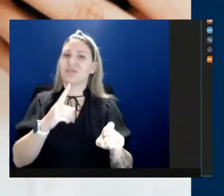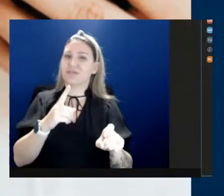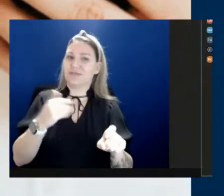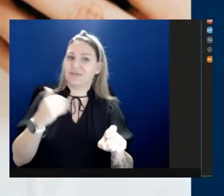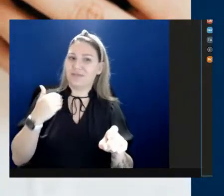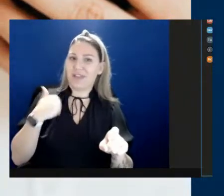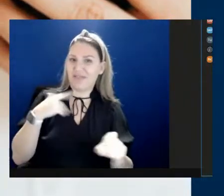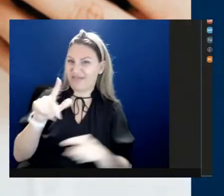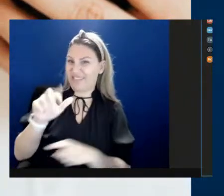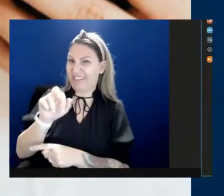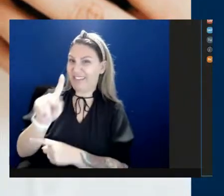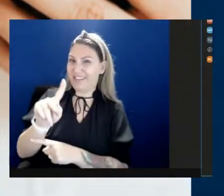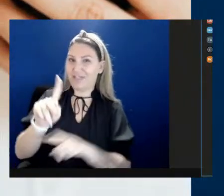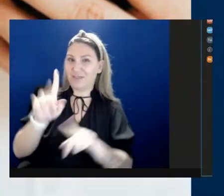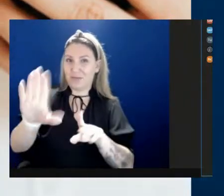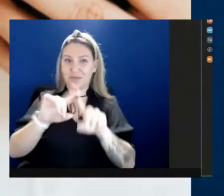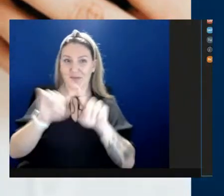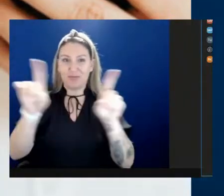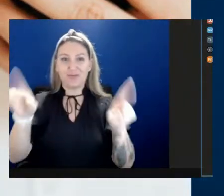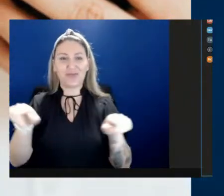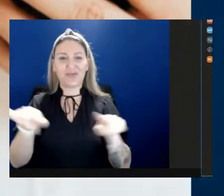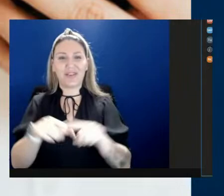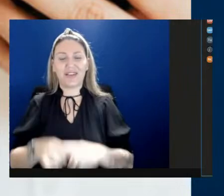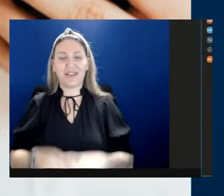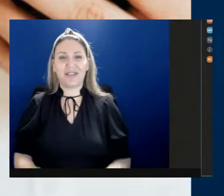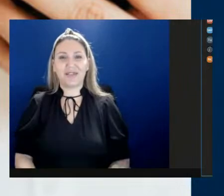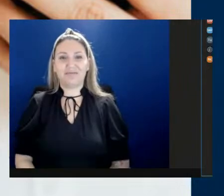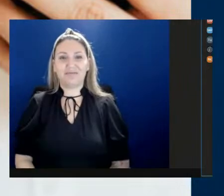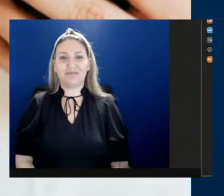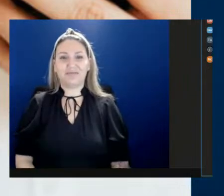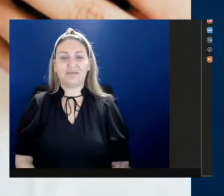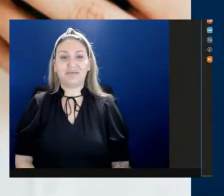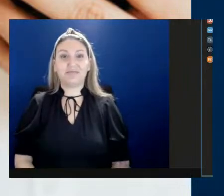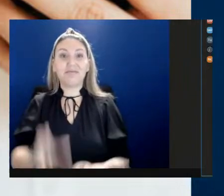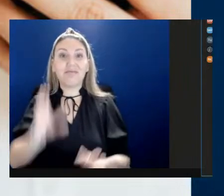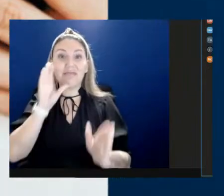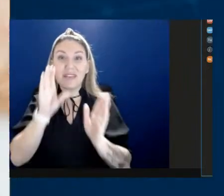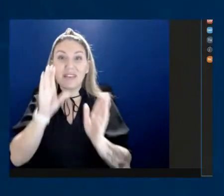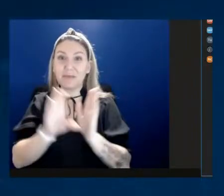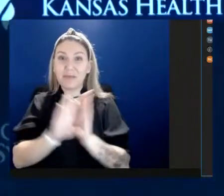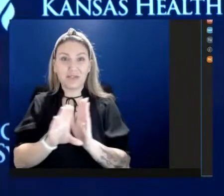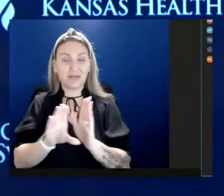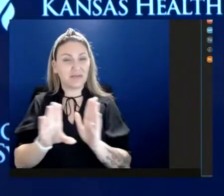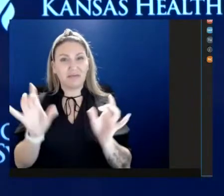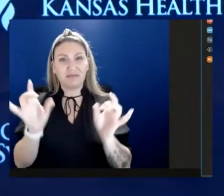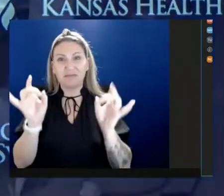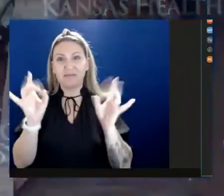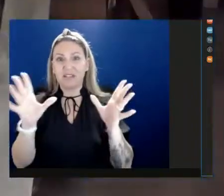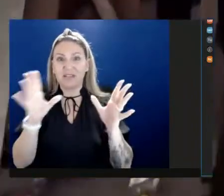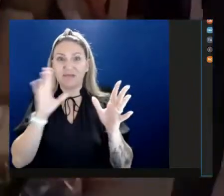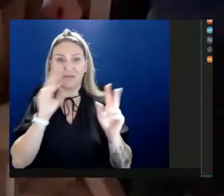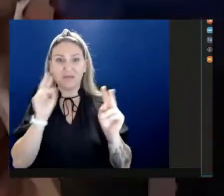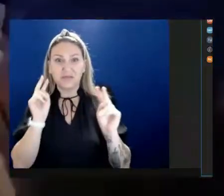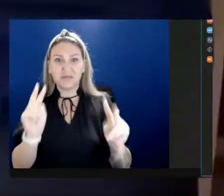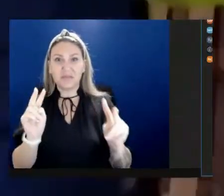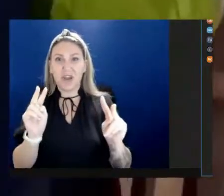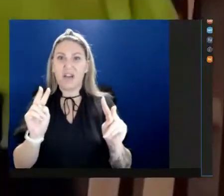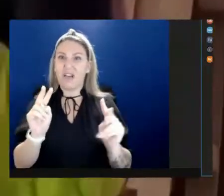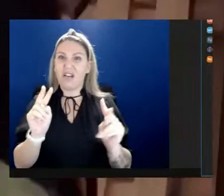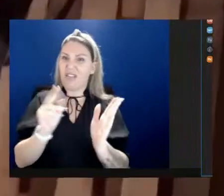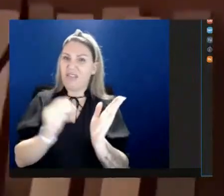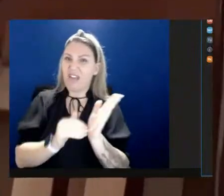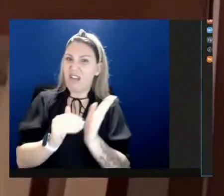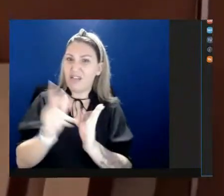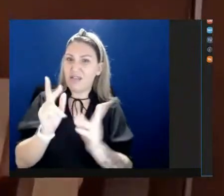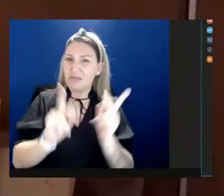on your screen. The images, they are hard to look at. Thousands of people suffering burns